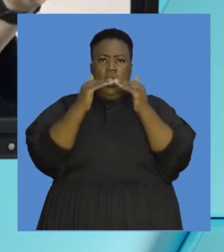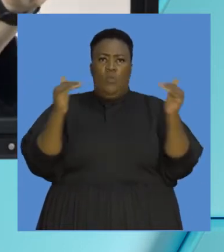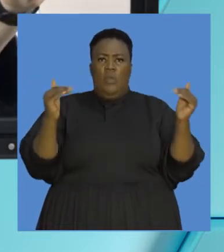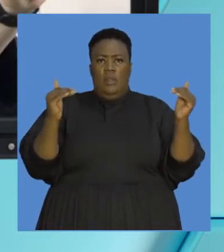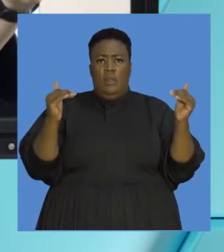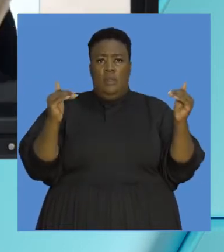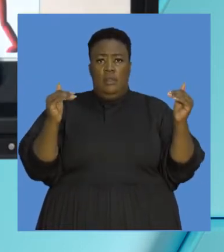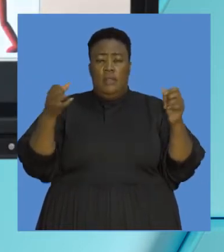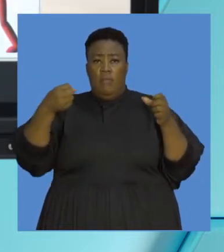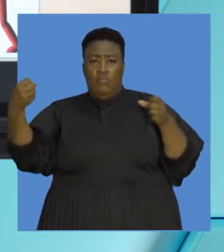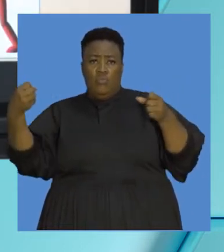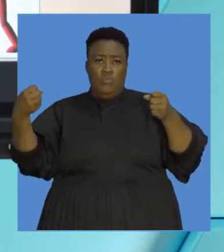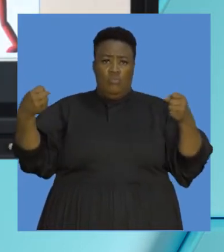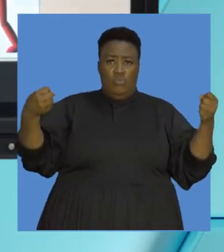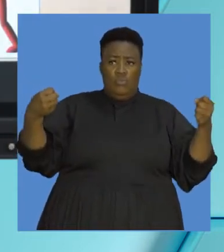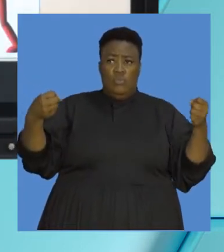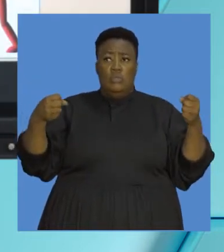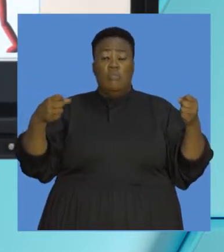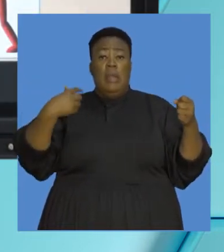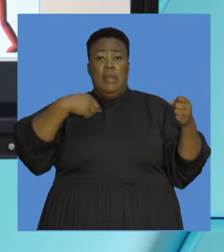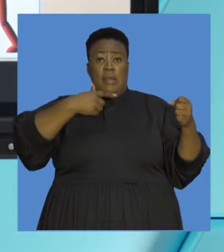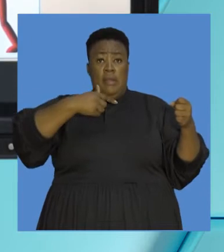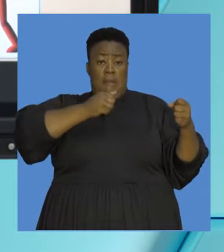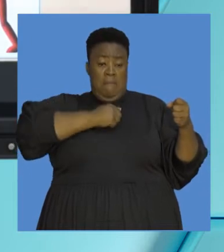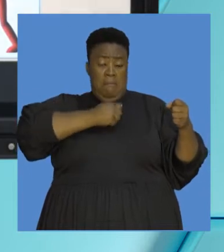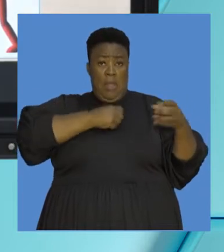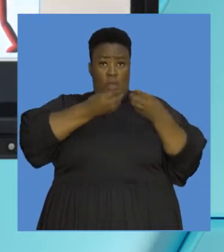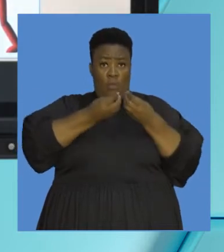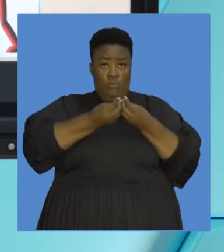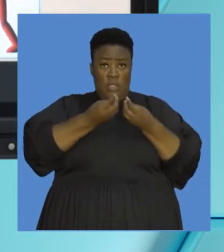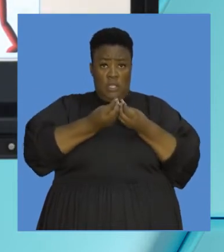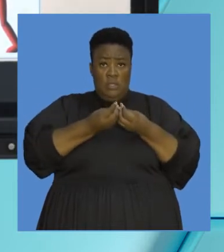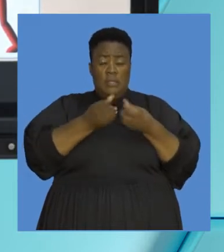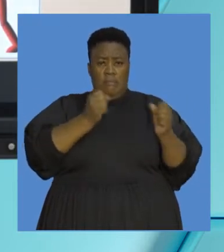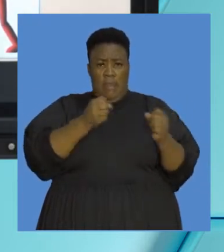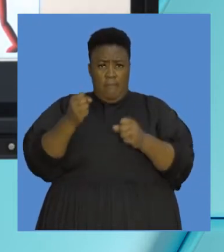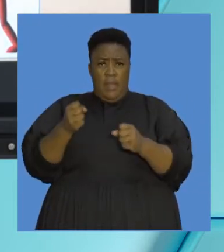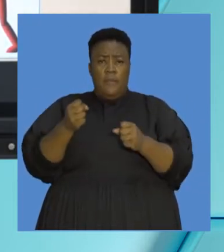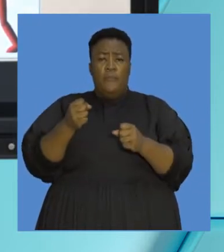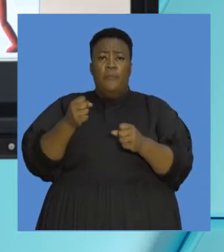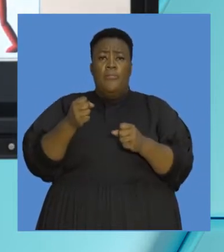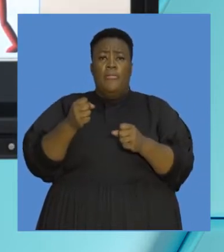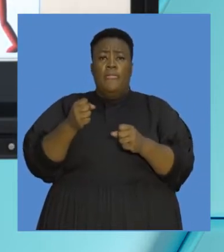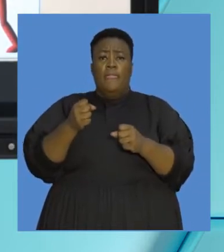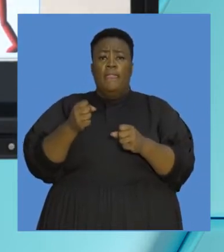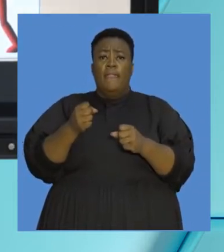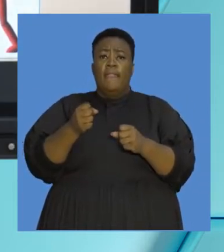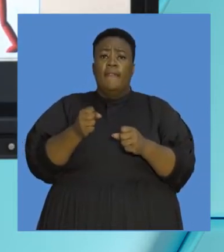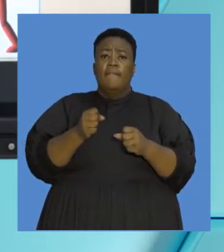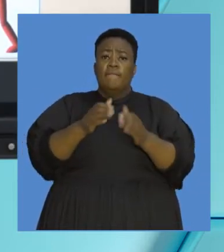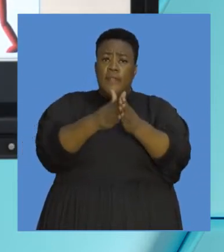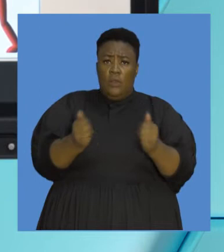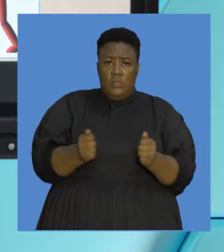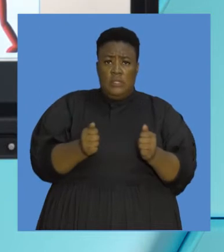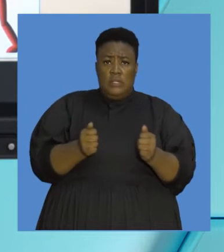opposite directions. My object goes at constant velocity. Now, in this simulation, the